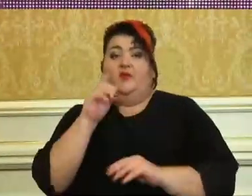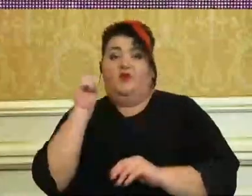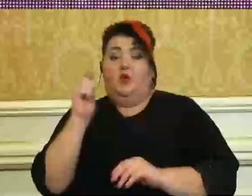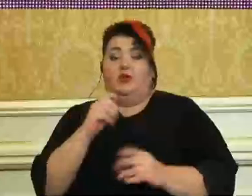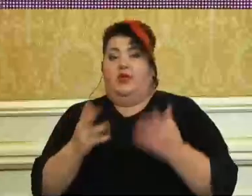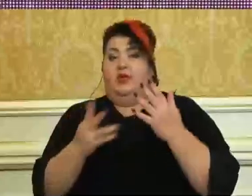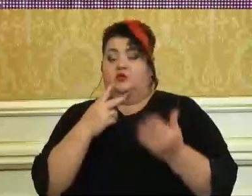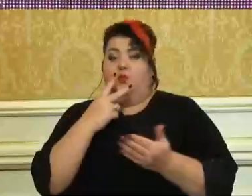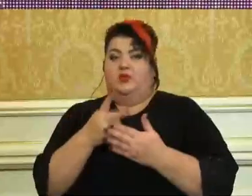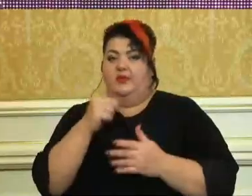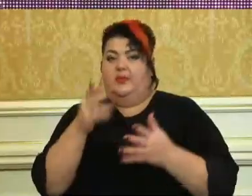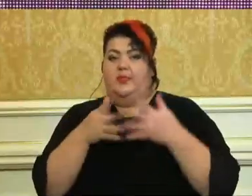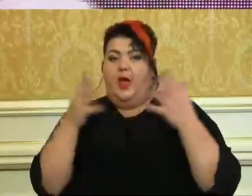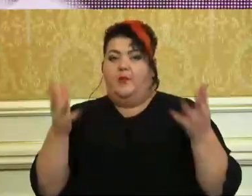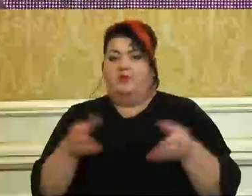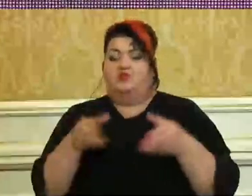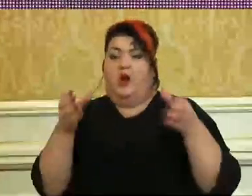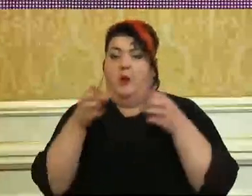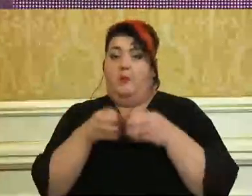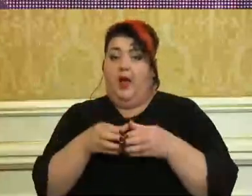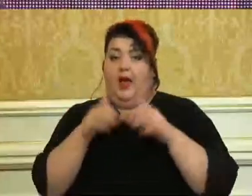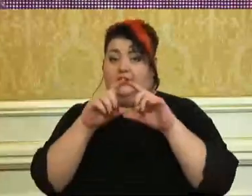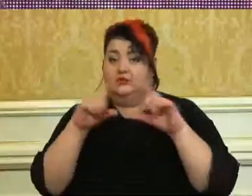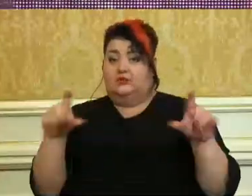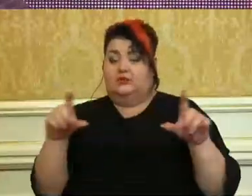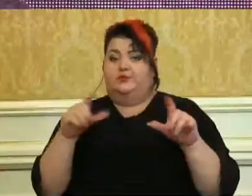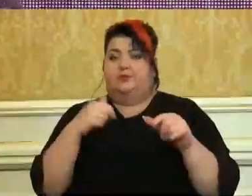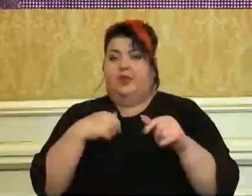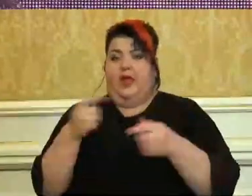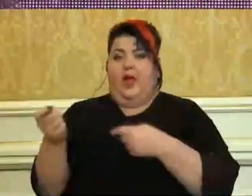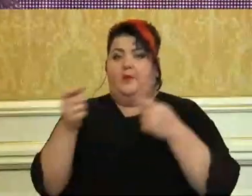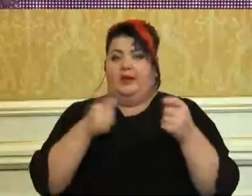very important thing from them to be active in this.